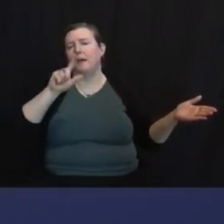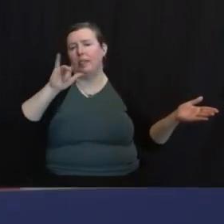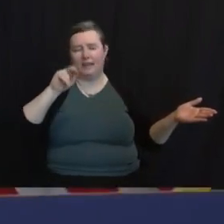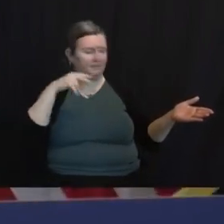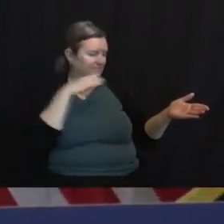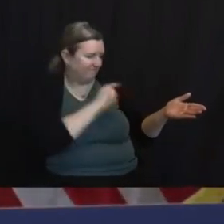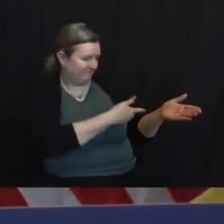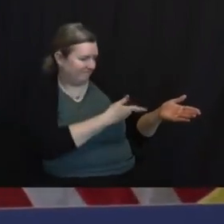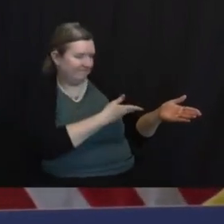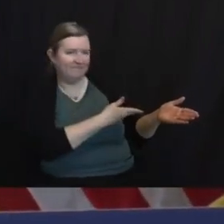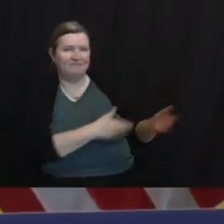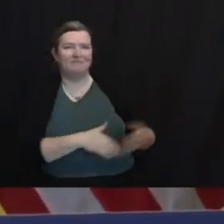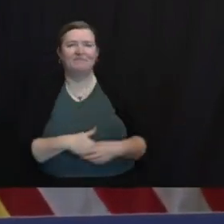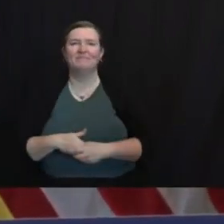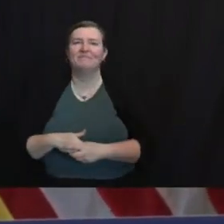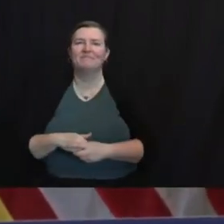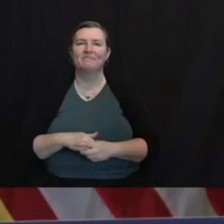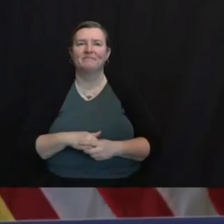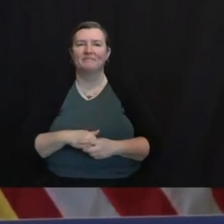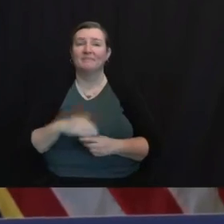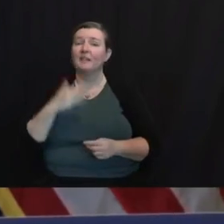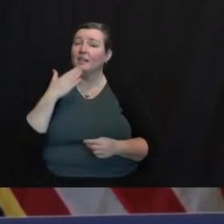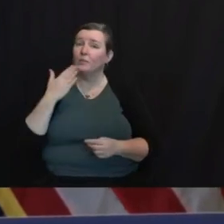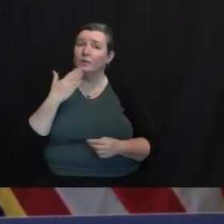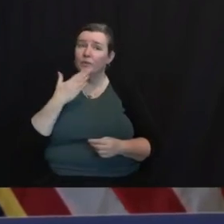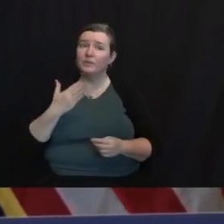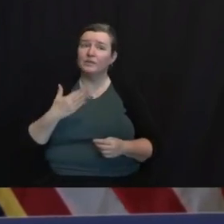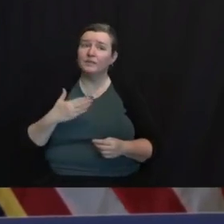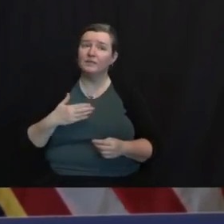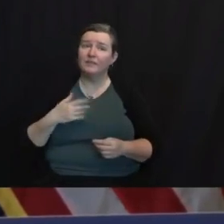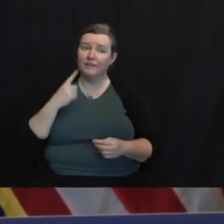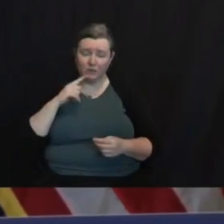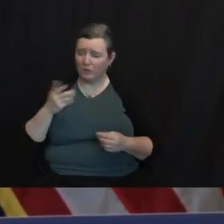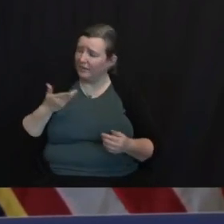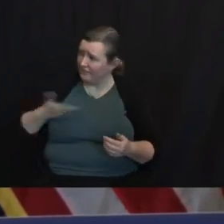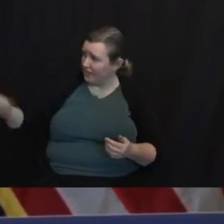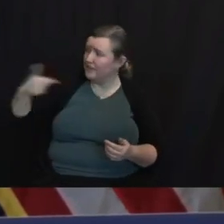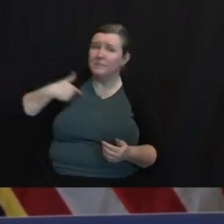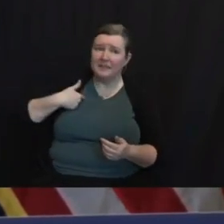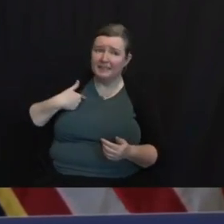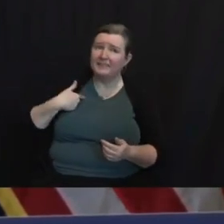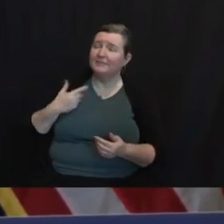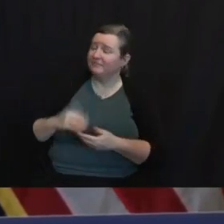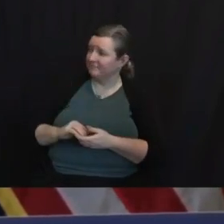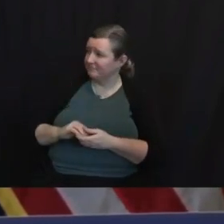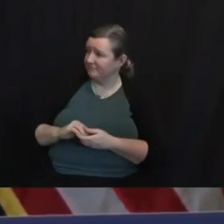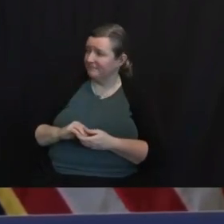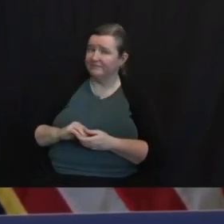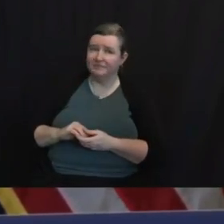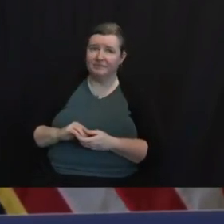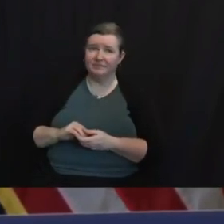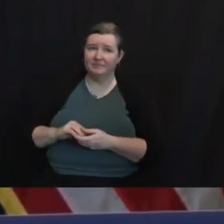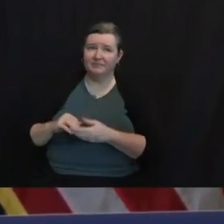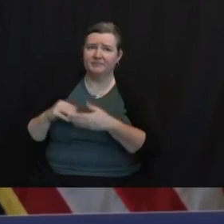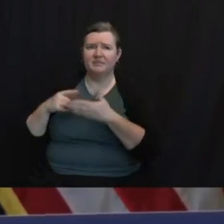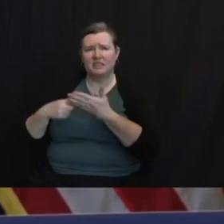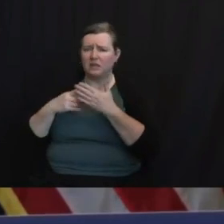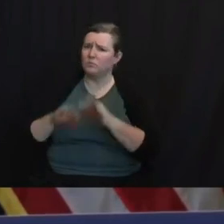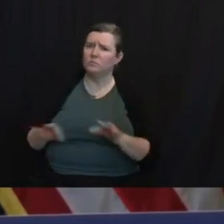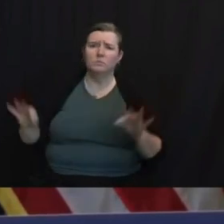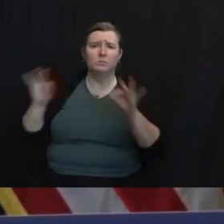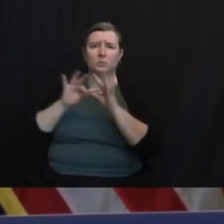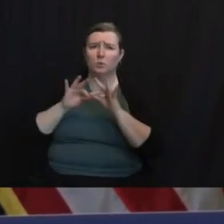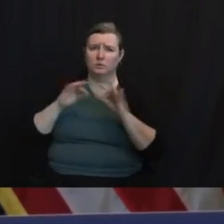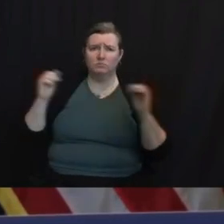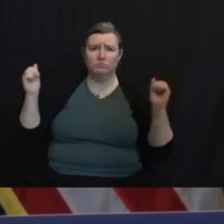Thank you, Governor Murphy, for the opportunity to participate in today's press conference and discuss the importance of getting back to in-person